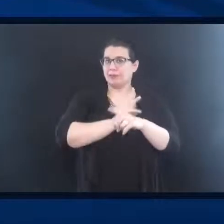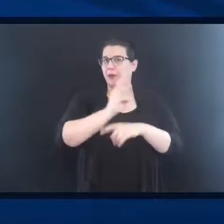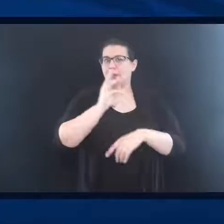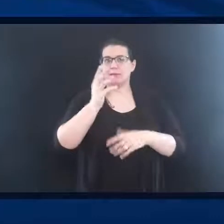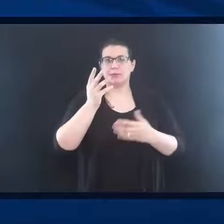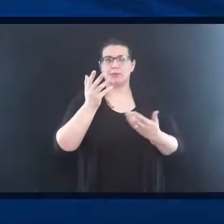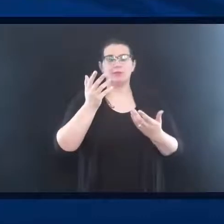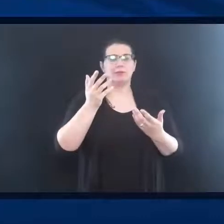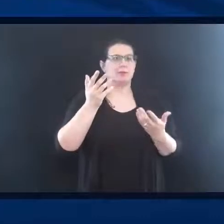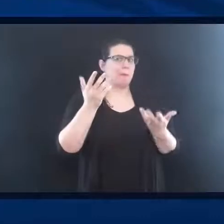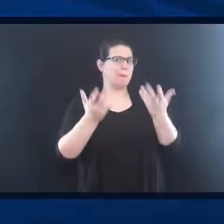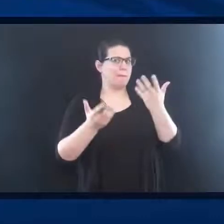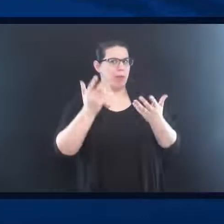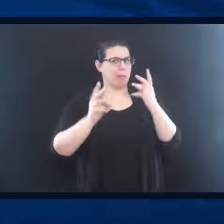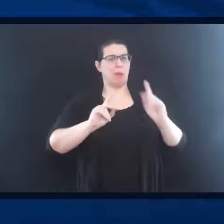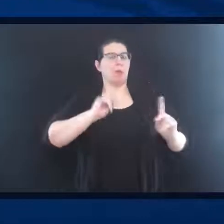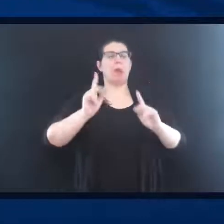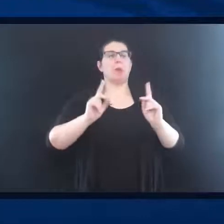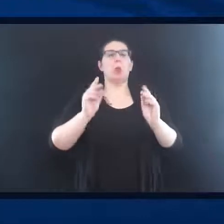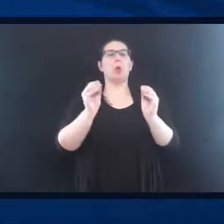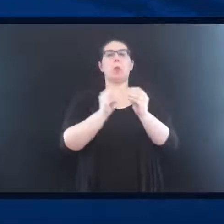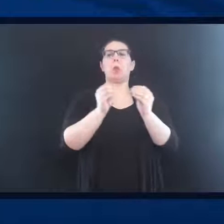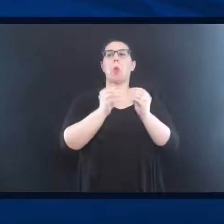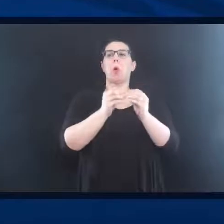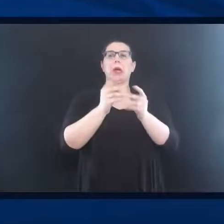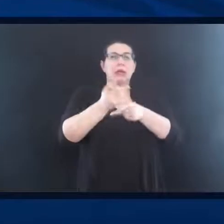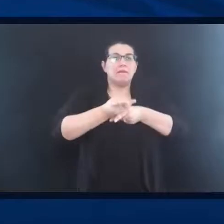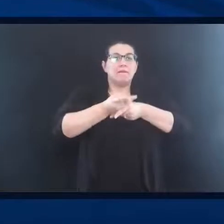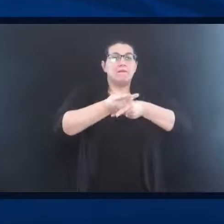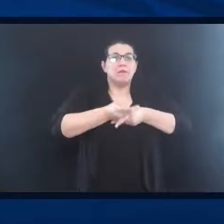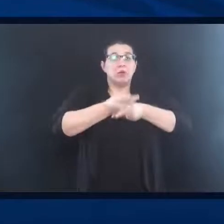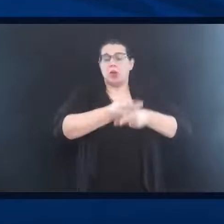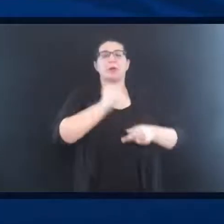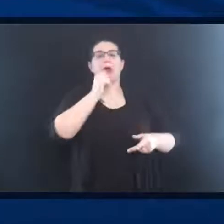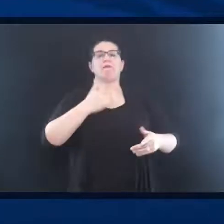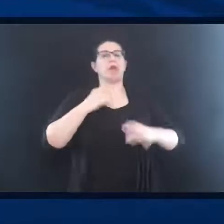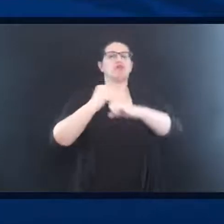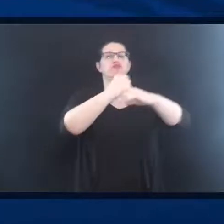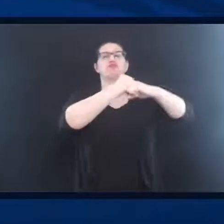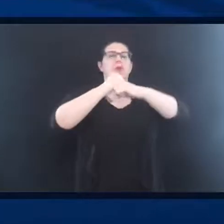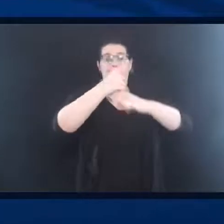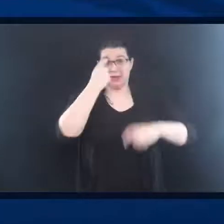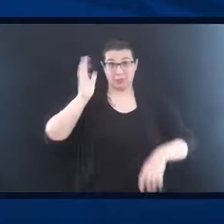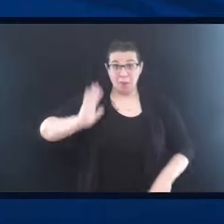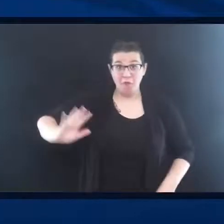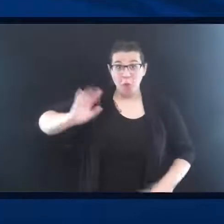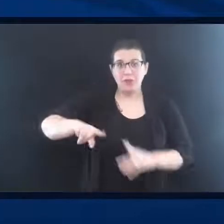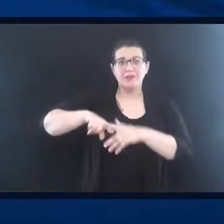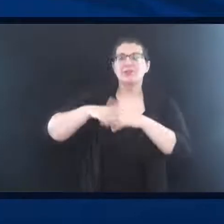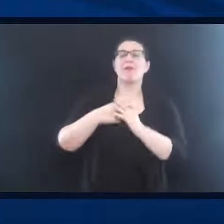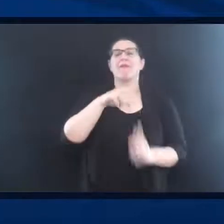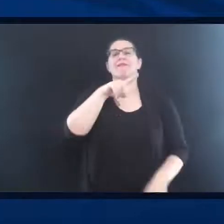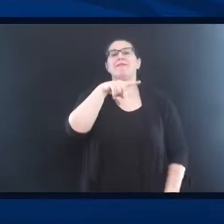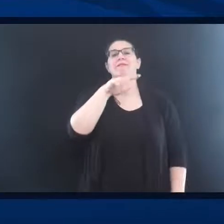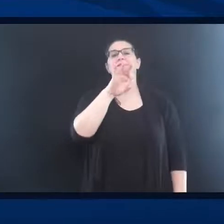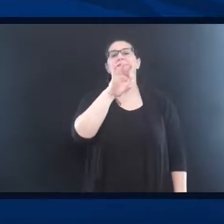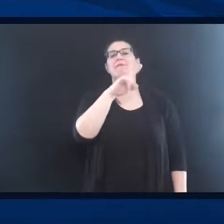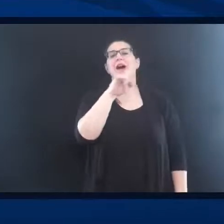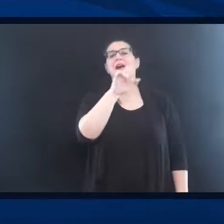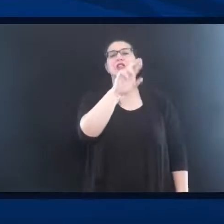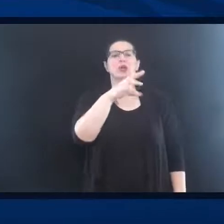bulletproof with the vaccine. I know at the beginning, the Moderna and Pfizer were said to be about 95%